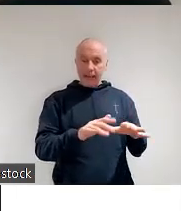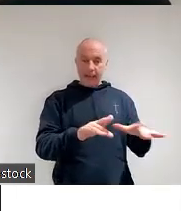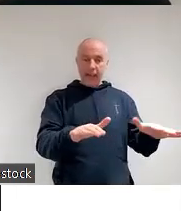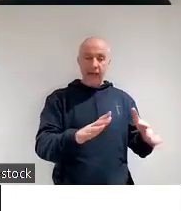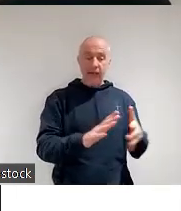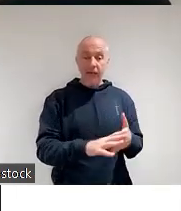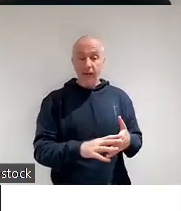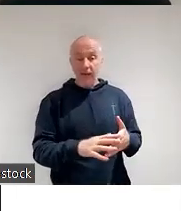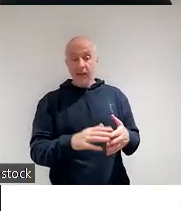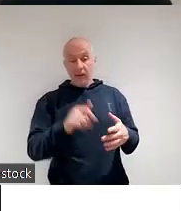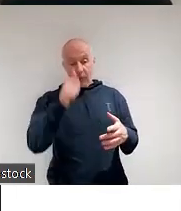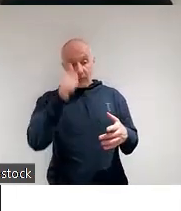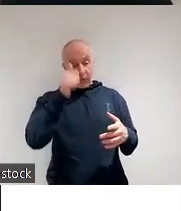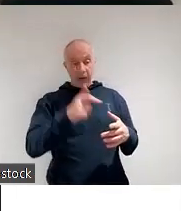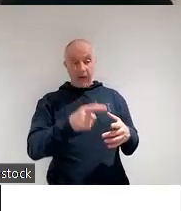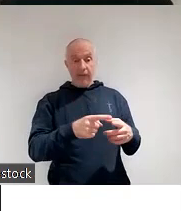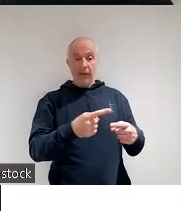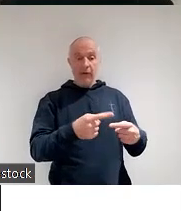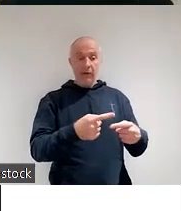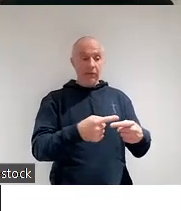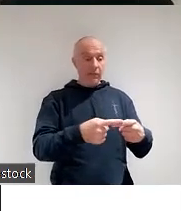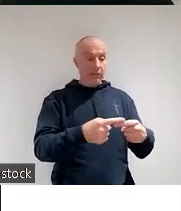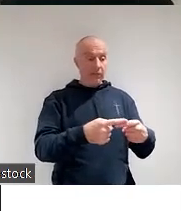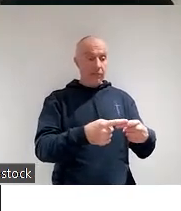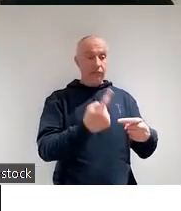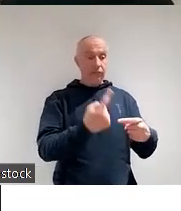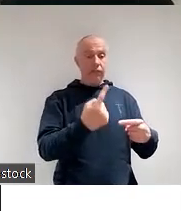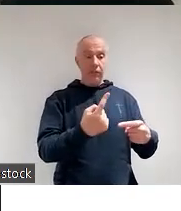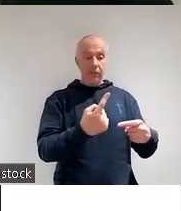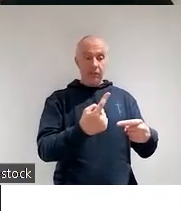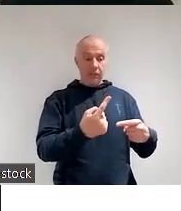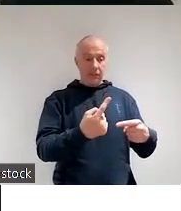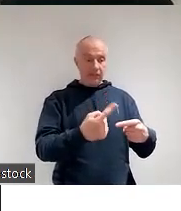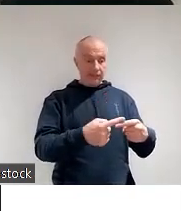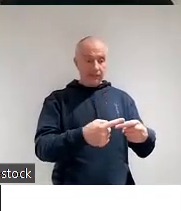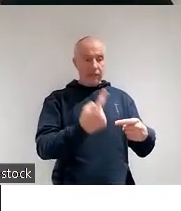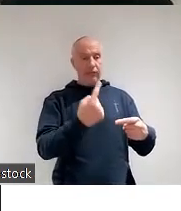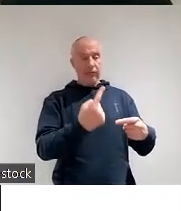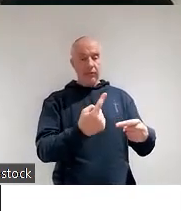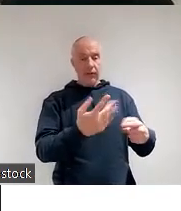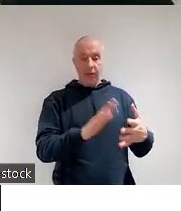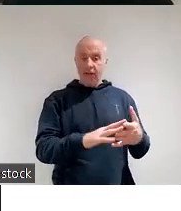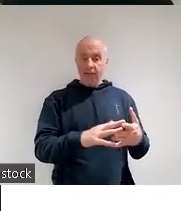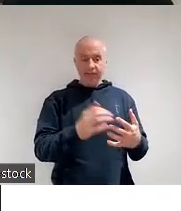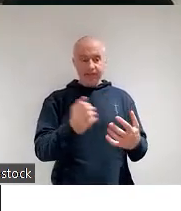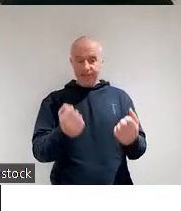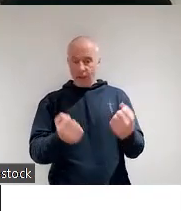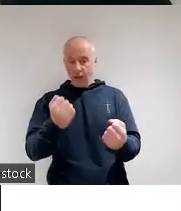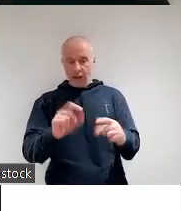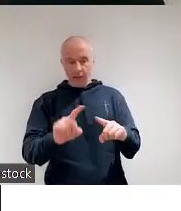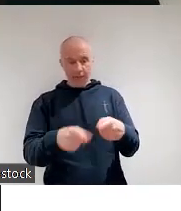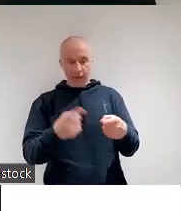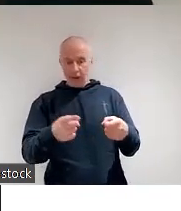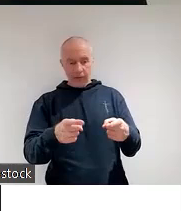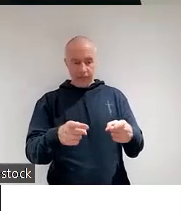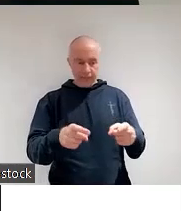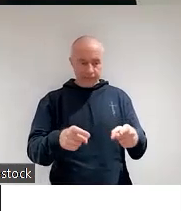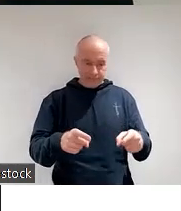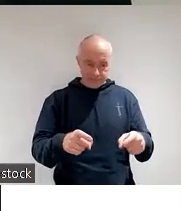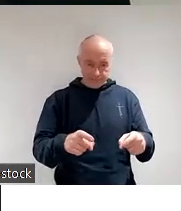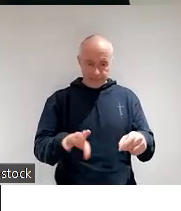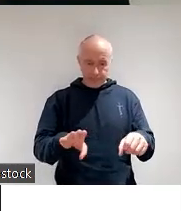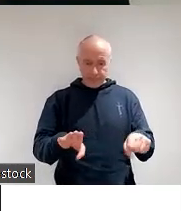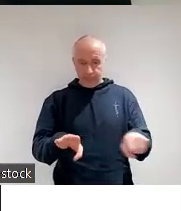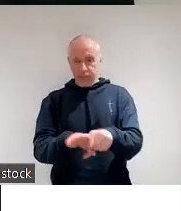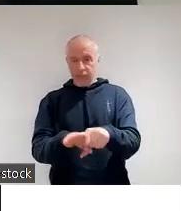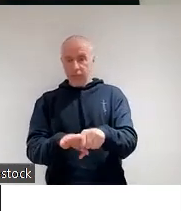you're using something, you end up with the breaker gets tripped, and then the car cannot be charged. And I have seen this problem in one of the sites I